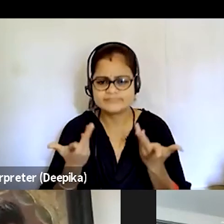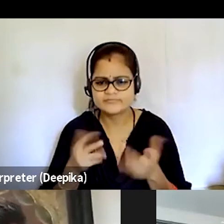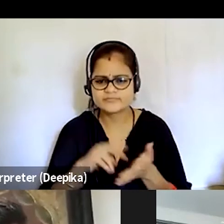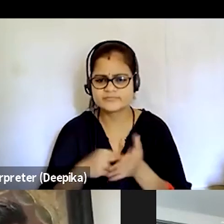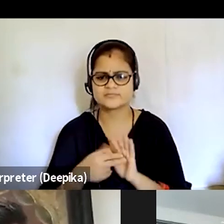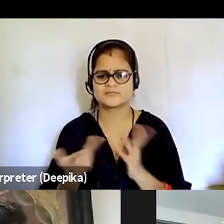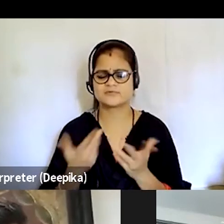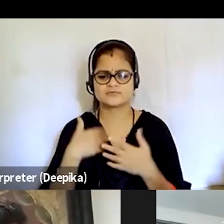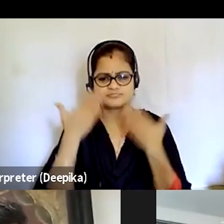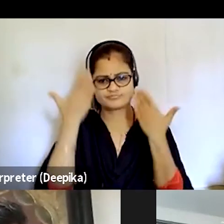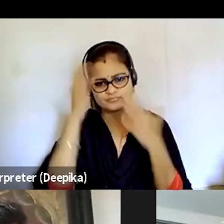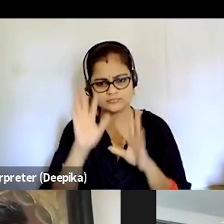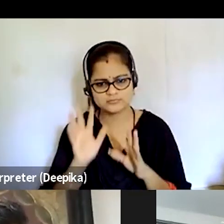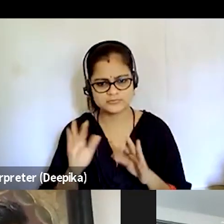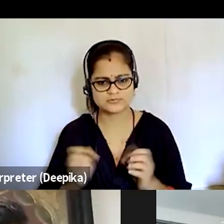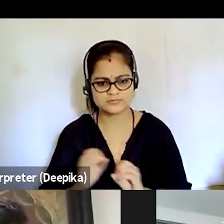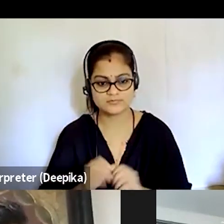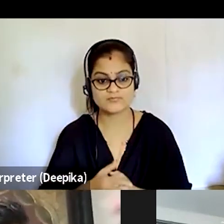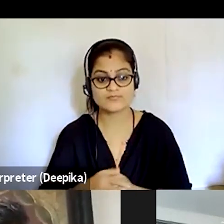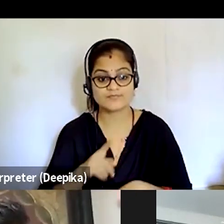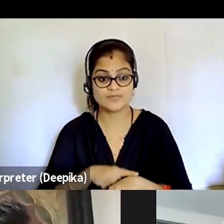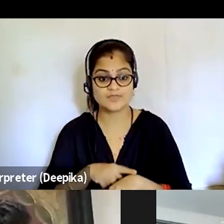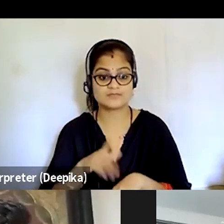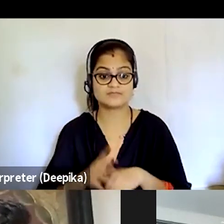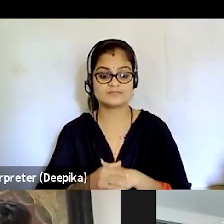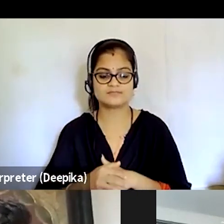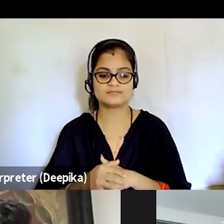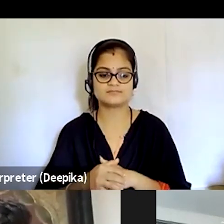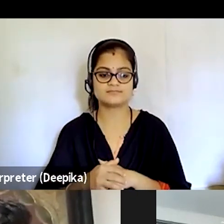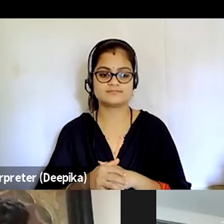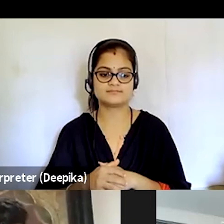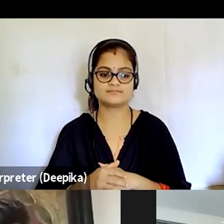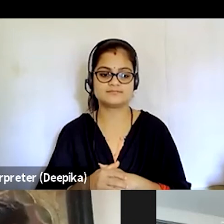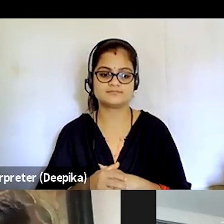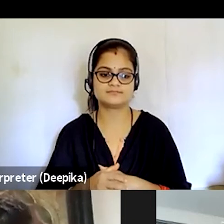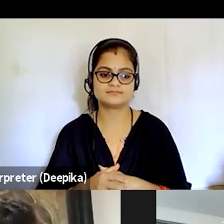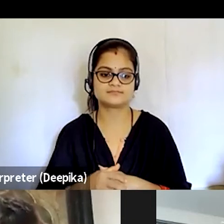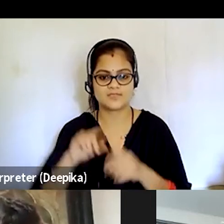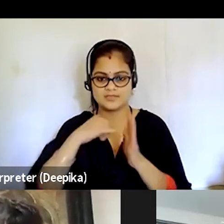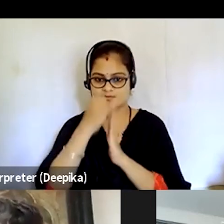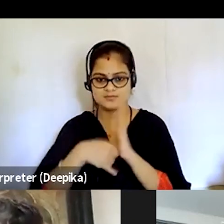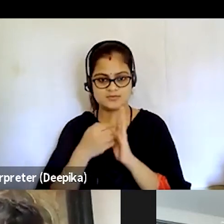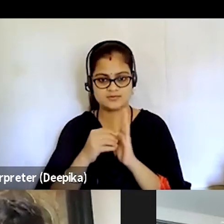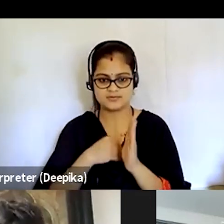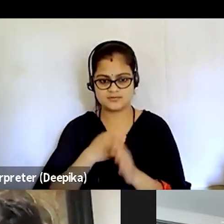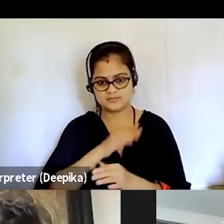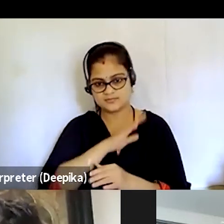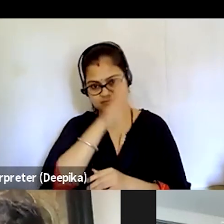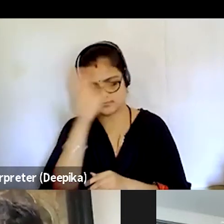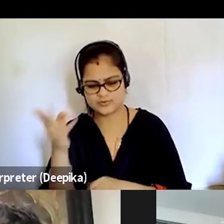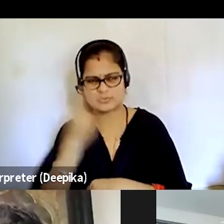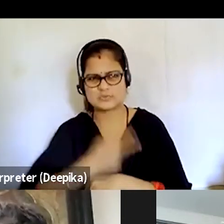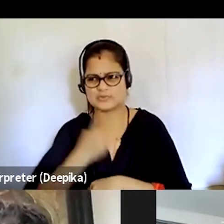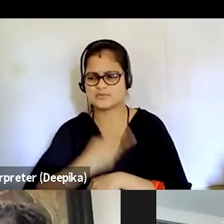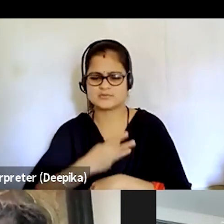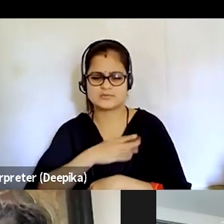Yeah. And I went off to Sri Lanka for a couple of days and actually took the